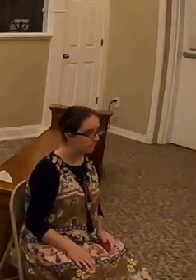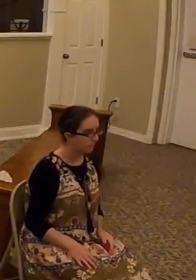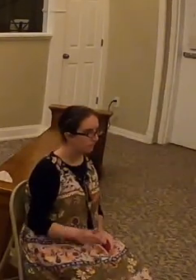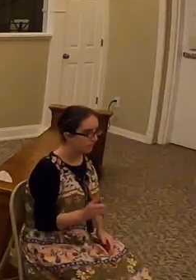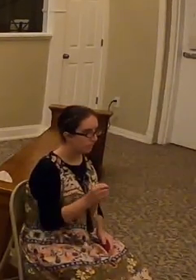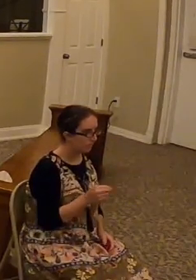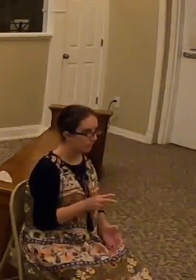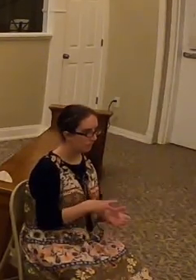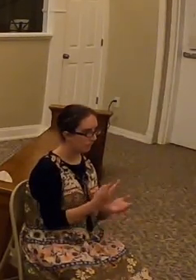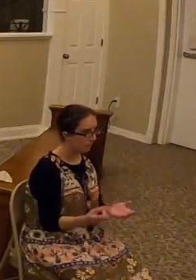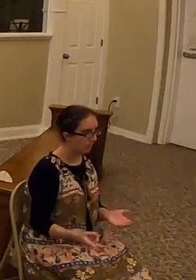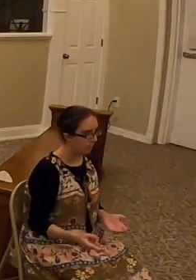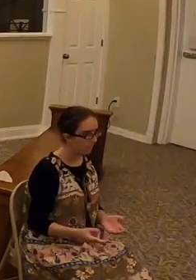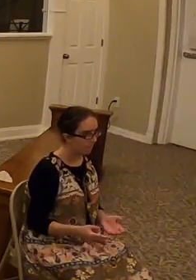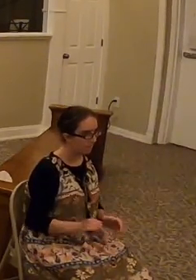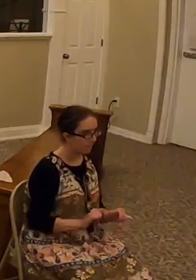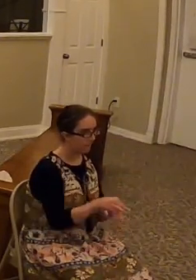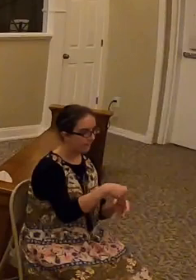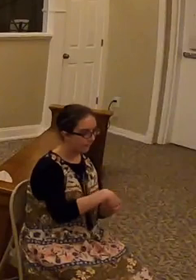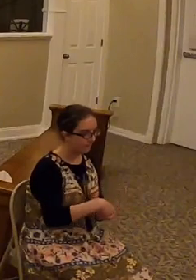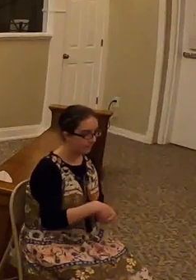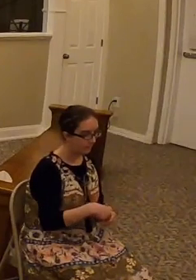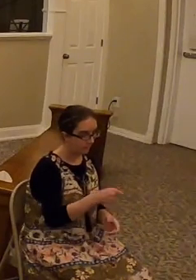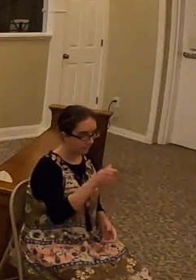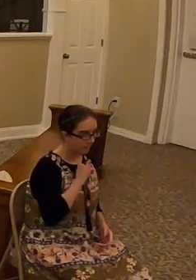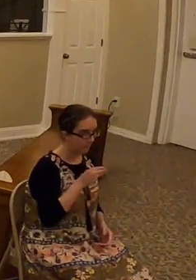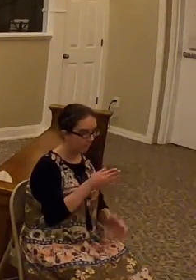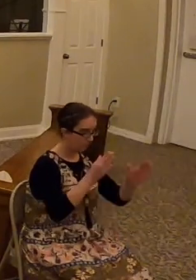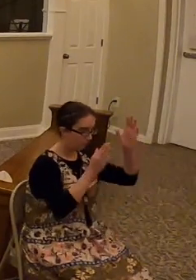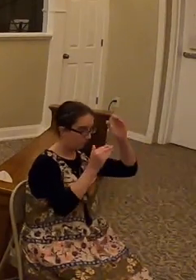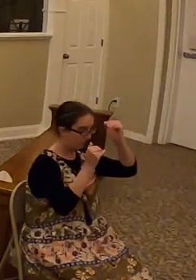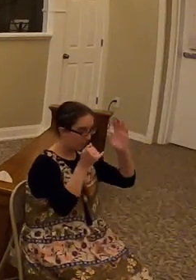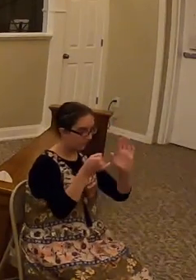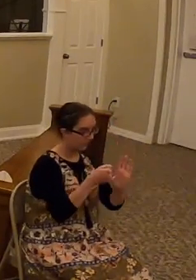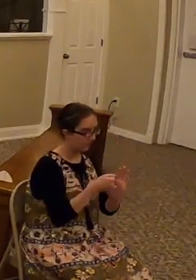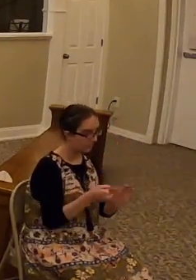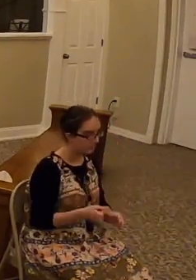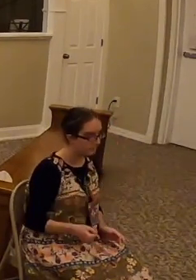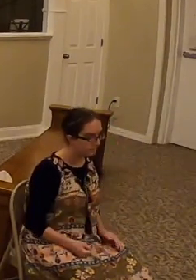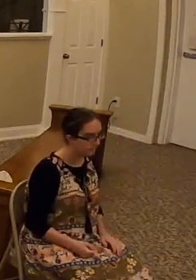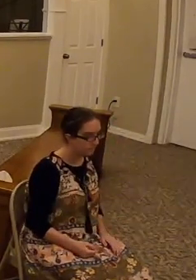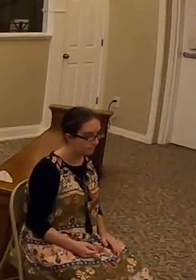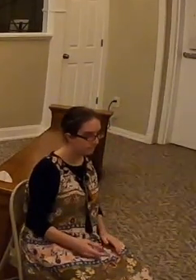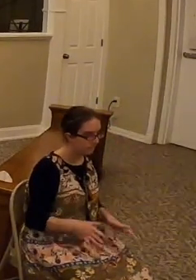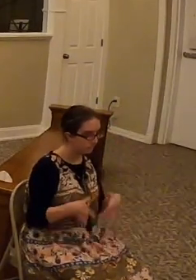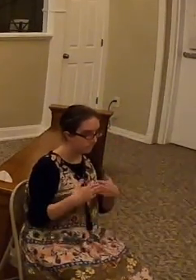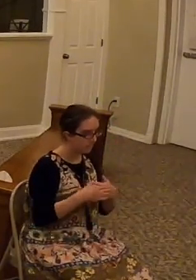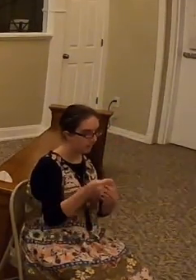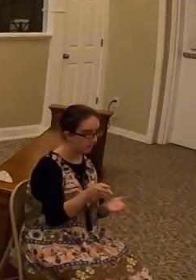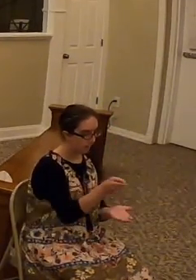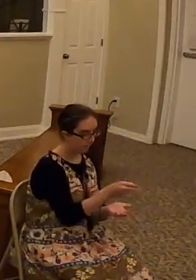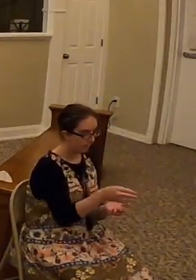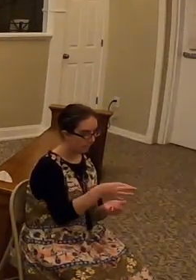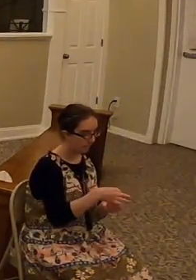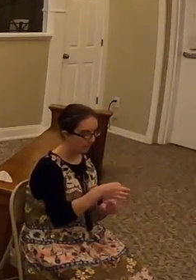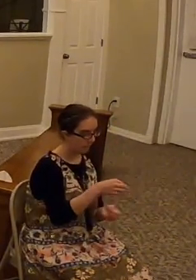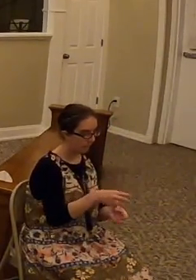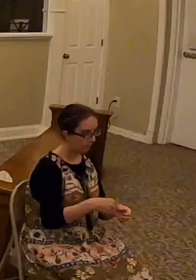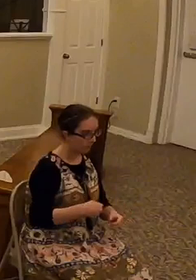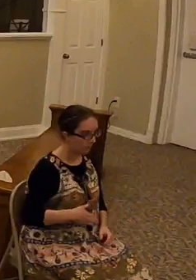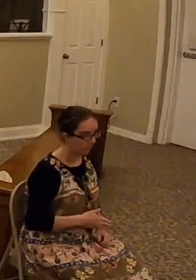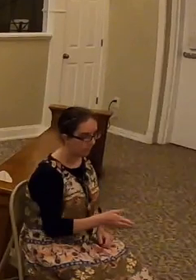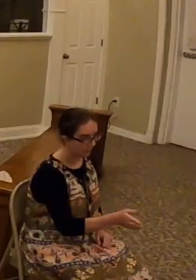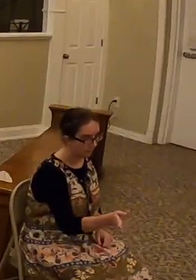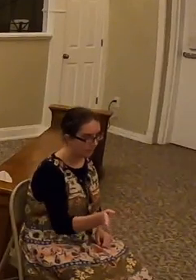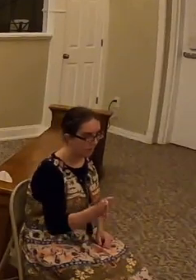But I didn't fall out of the saddle. I stayed in the saddle because I was expecting it. Amen. I was feeling after the Holy Ghost, and he took a